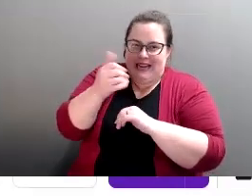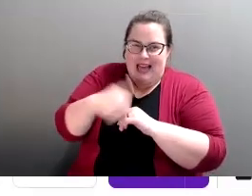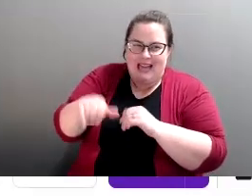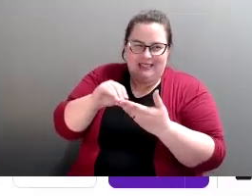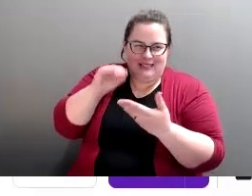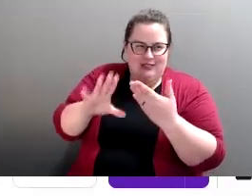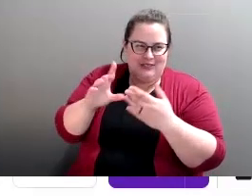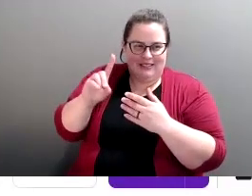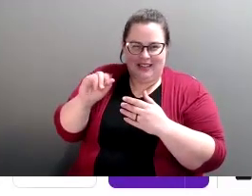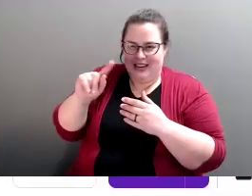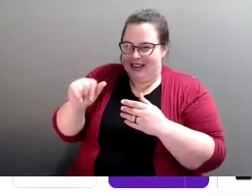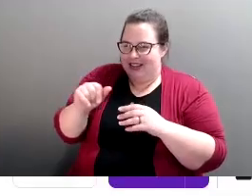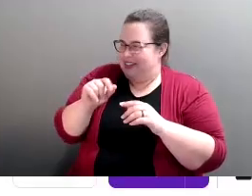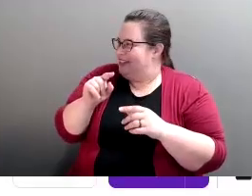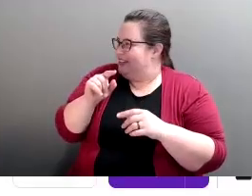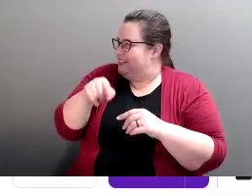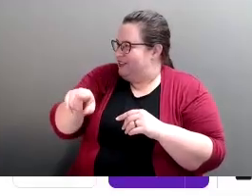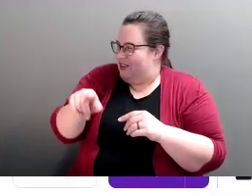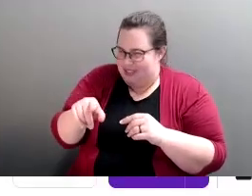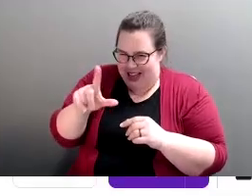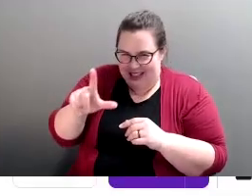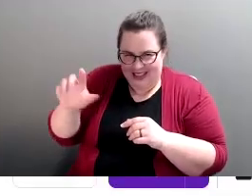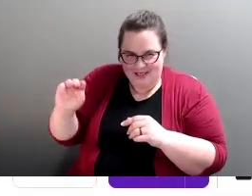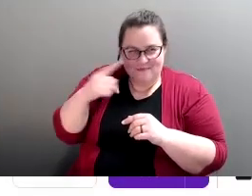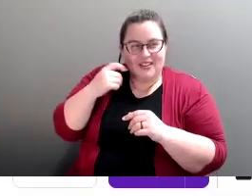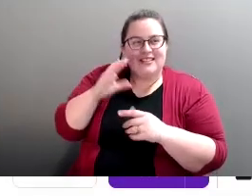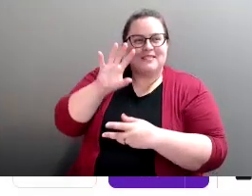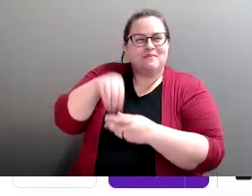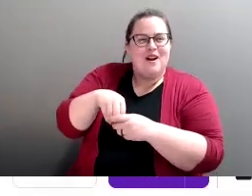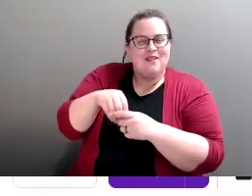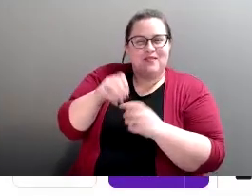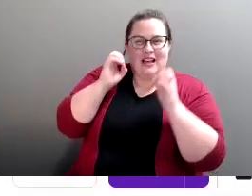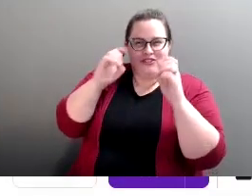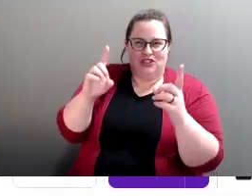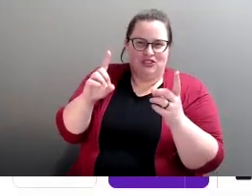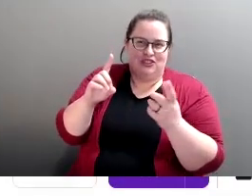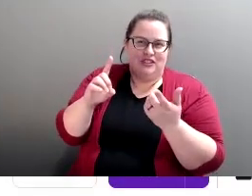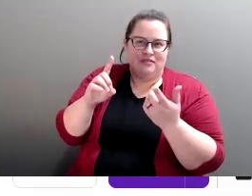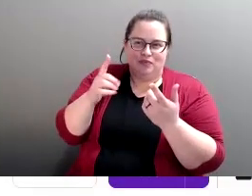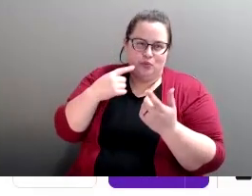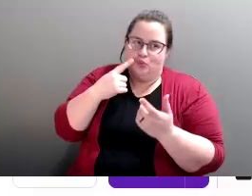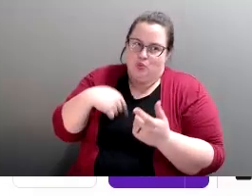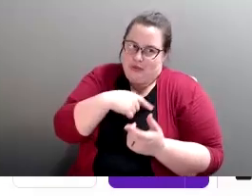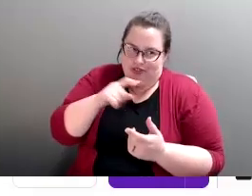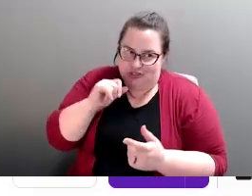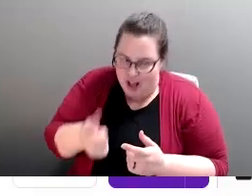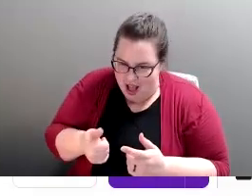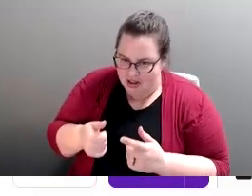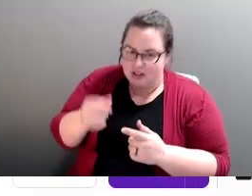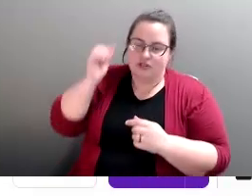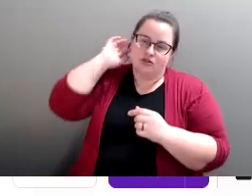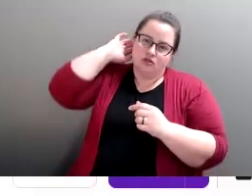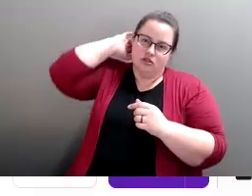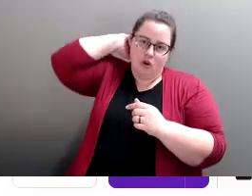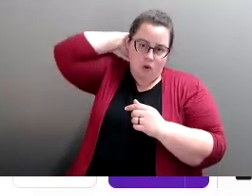to these LLMs because that's what part of an education we shouldn't do. So that's a really good question. If you want to